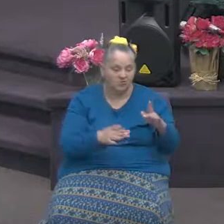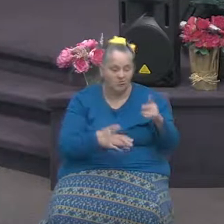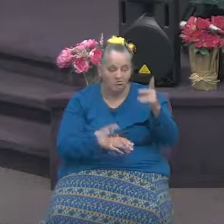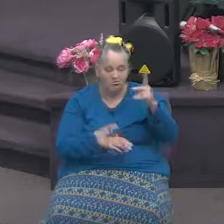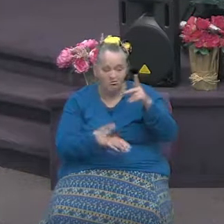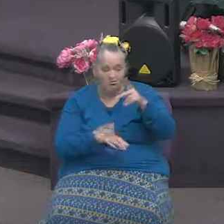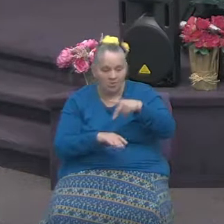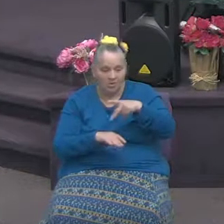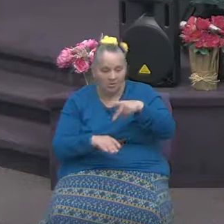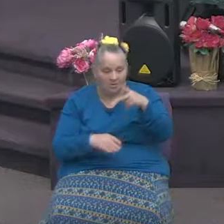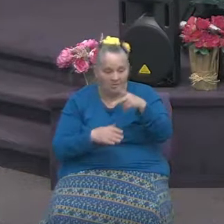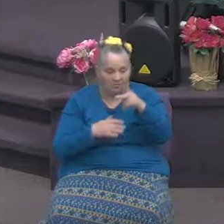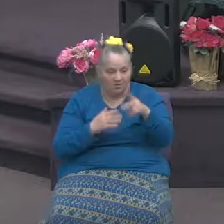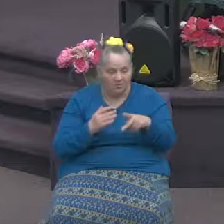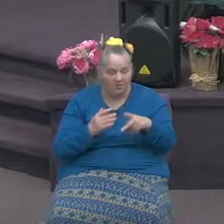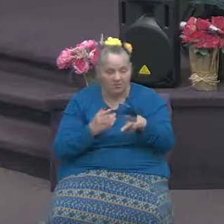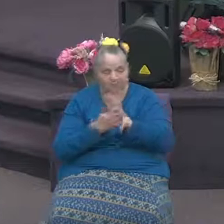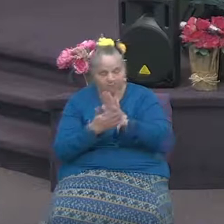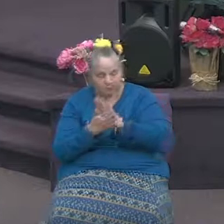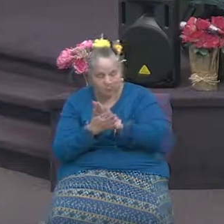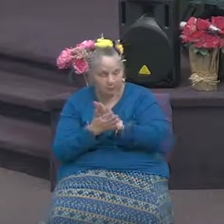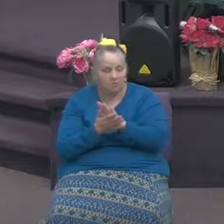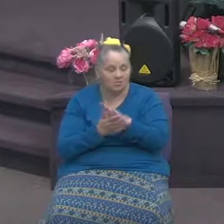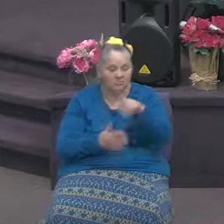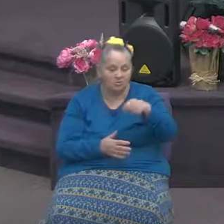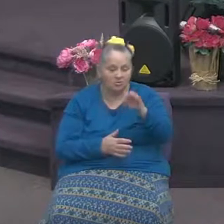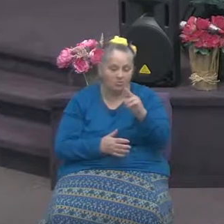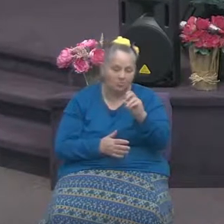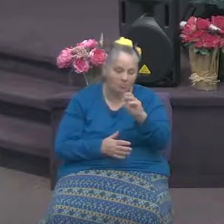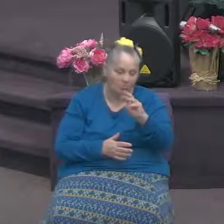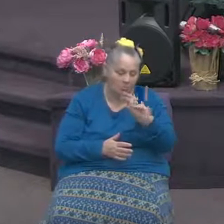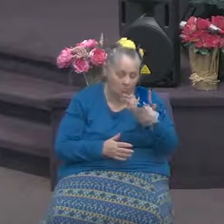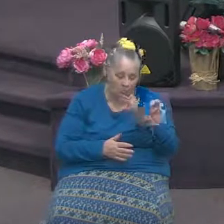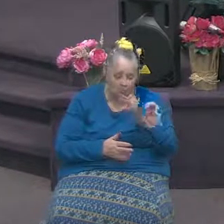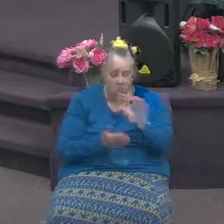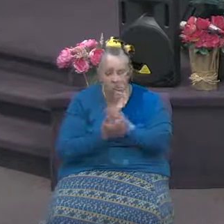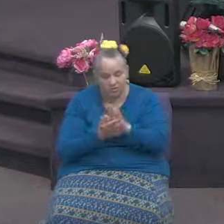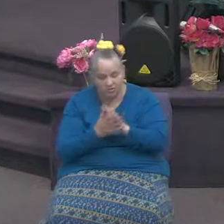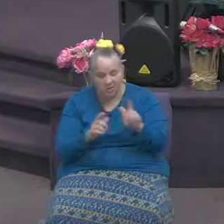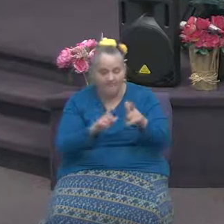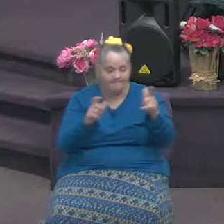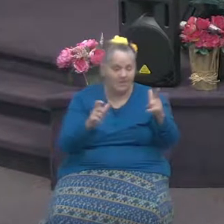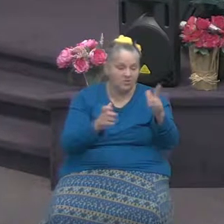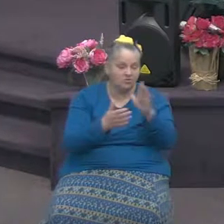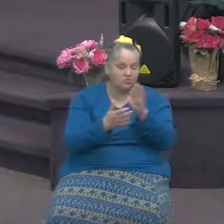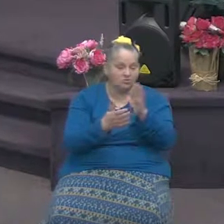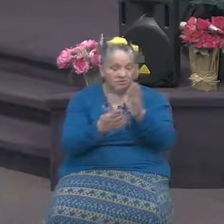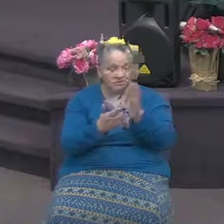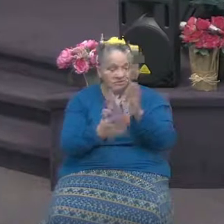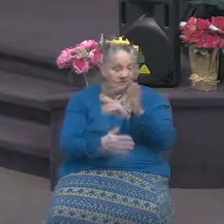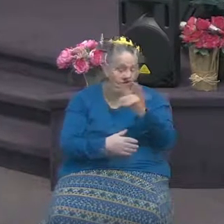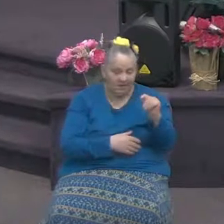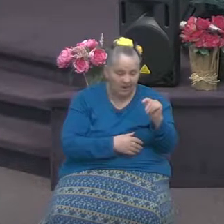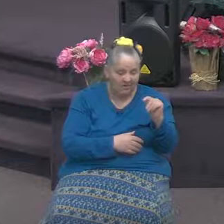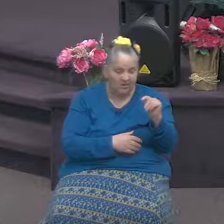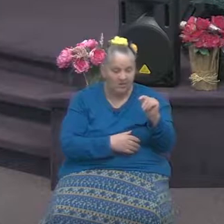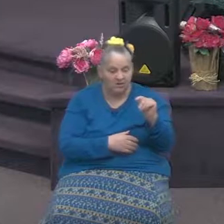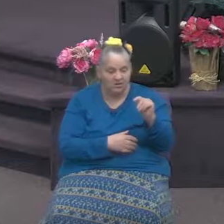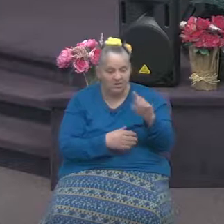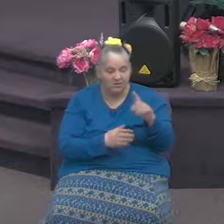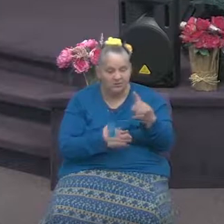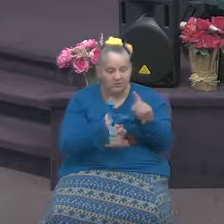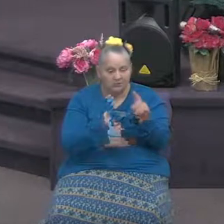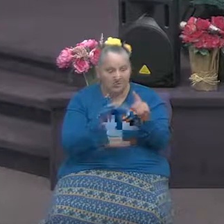school, which was very close with my wife, and the vice principal, they decided, she's in a big school, it's in Connecticut, to display